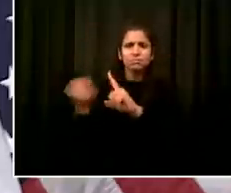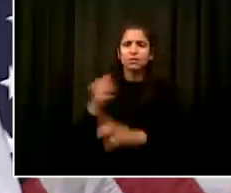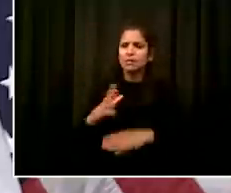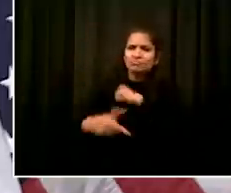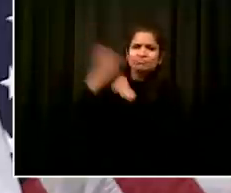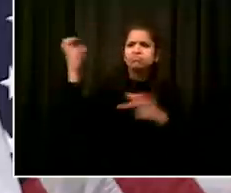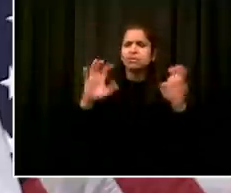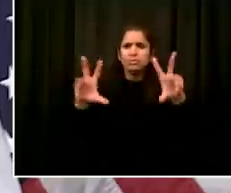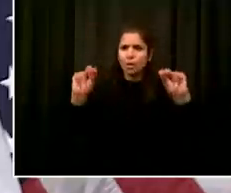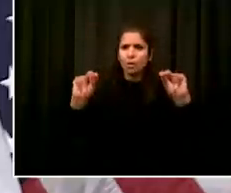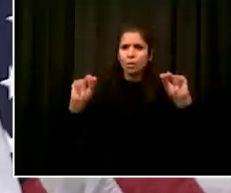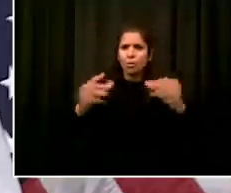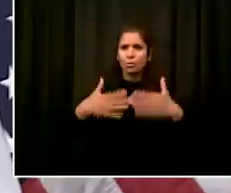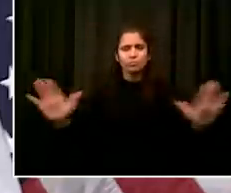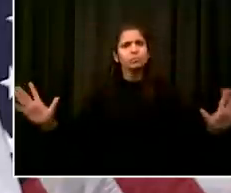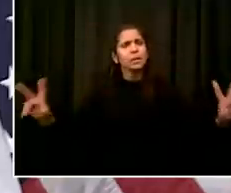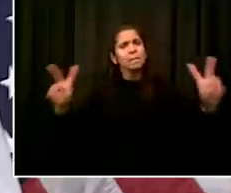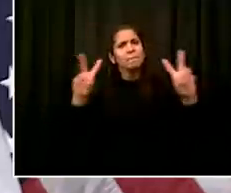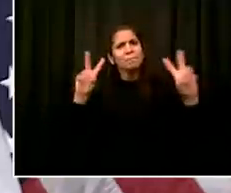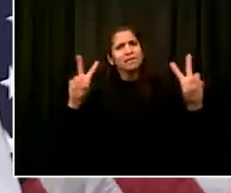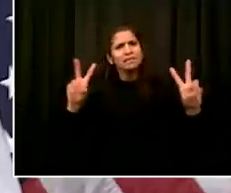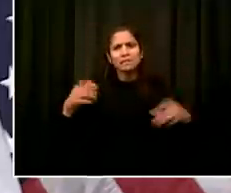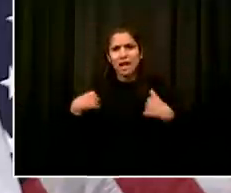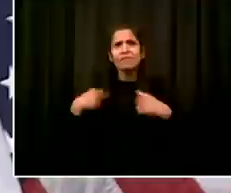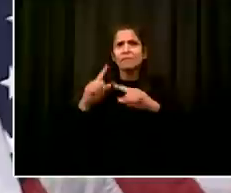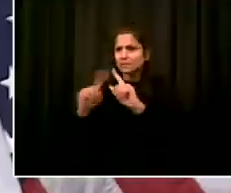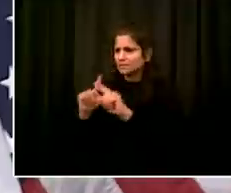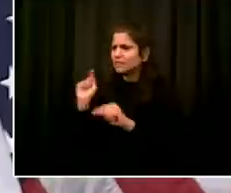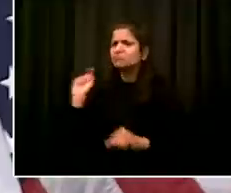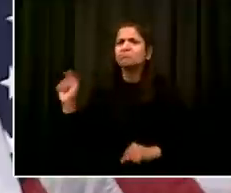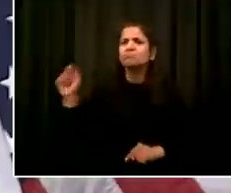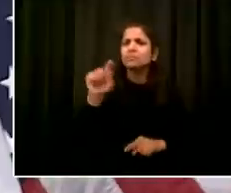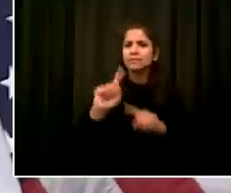voices. That's the future of this city.